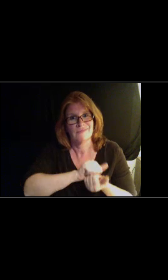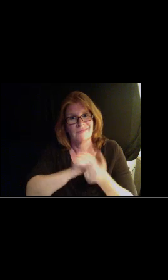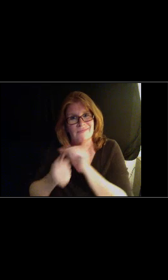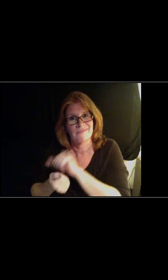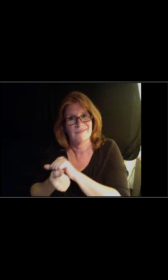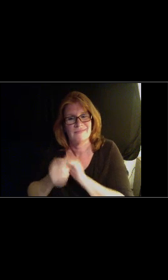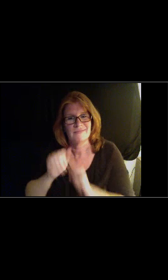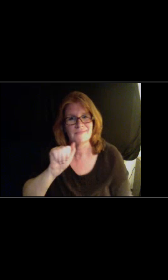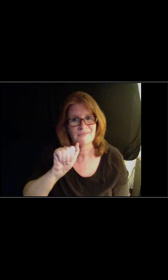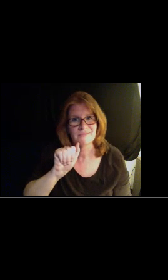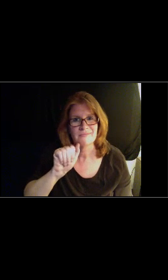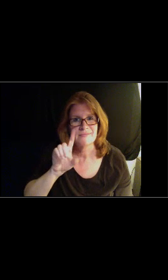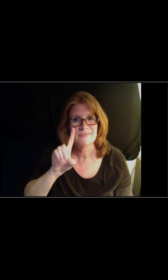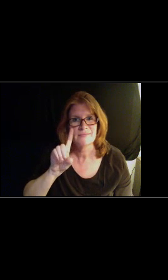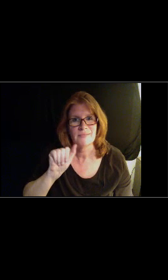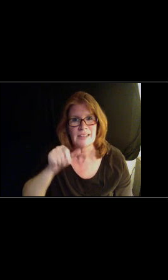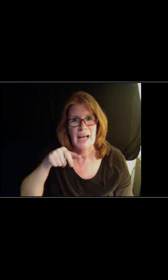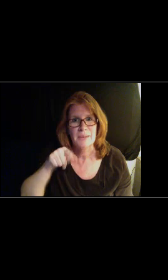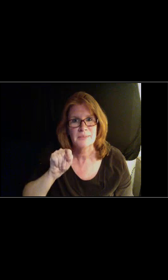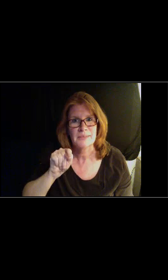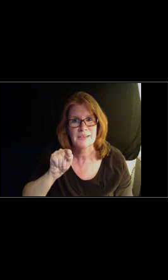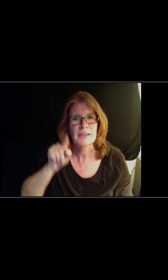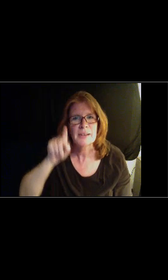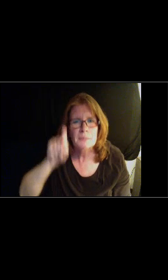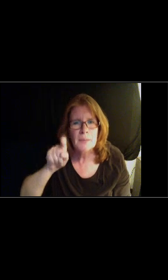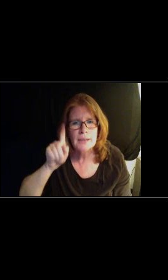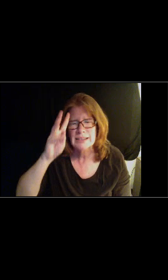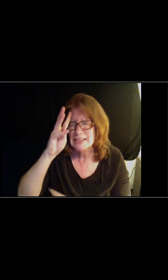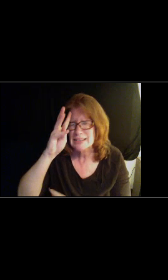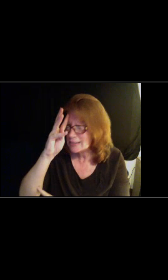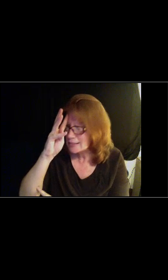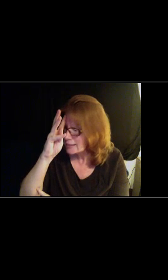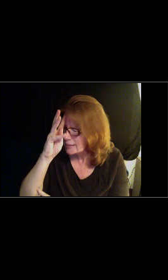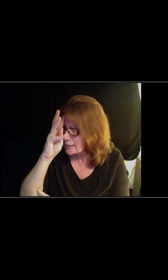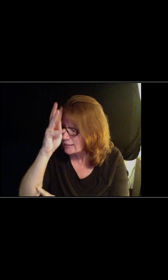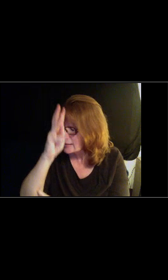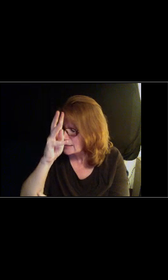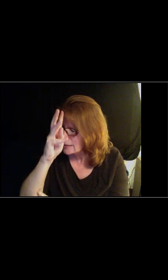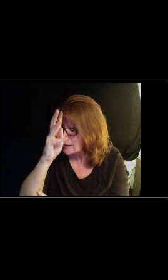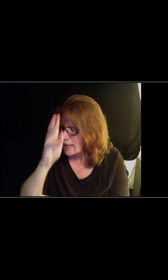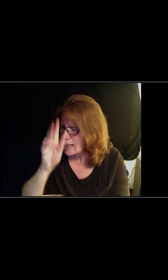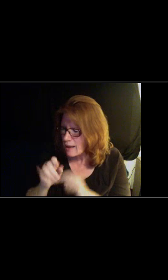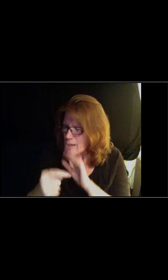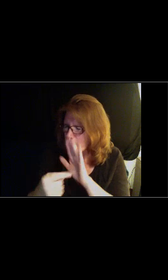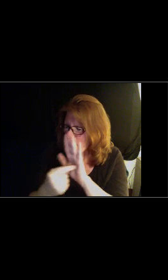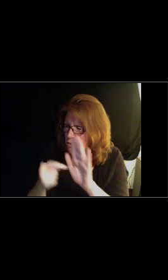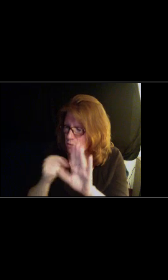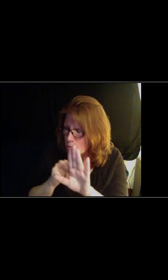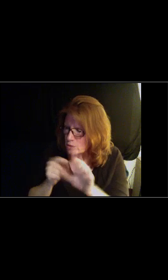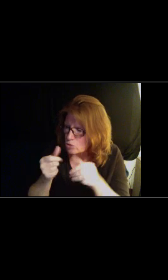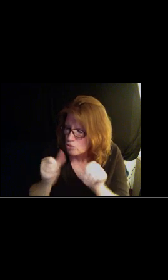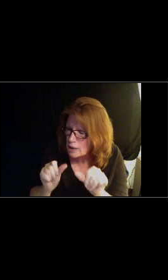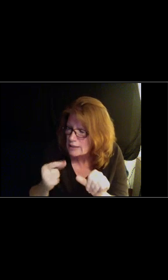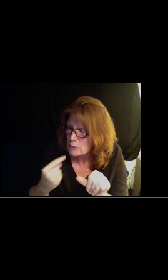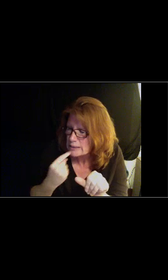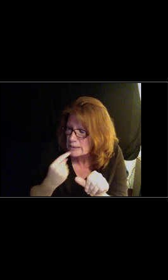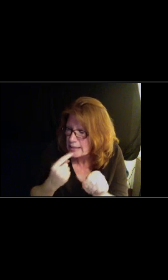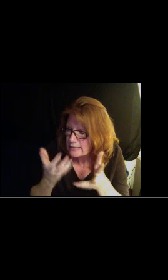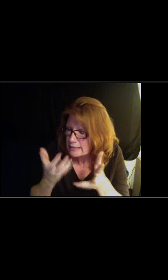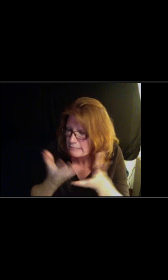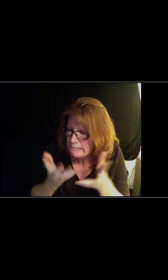out. But what we must do is adapt it and really start processing and